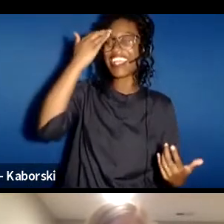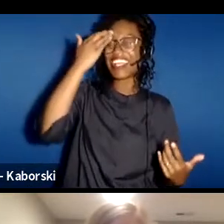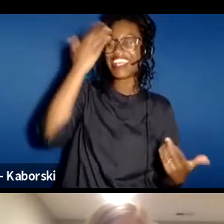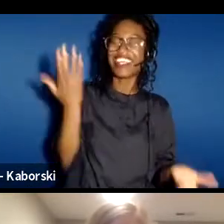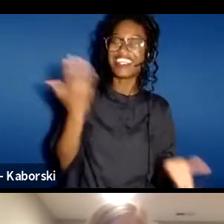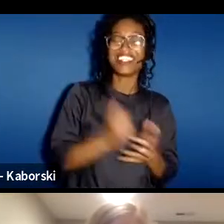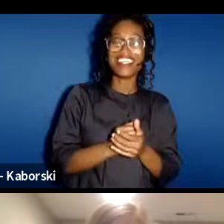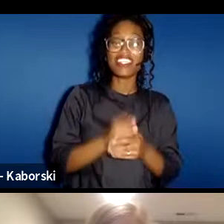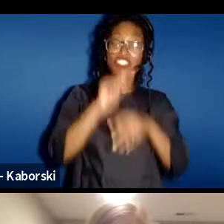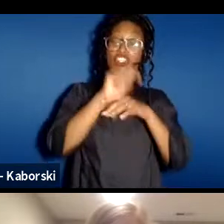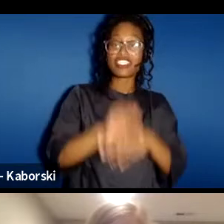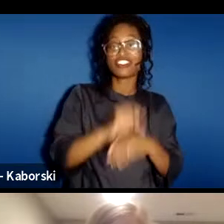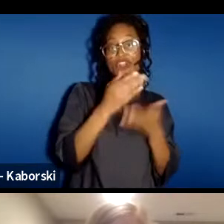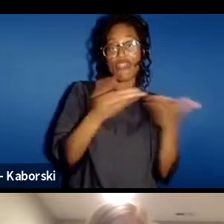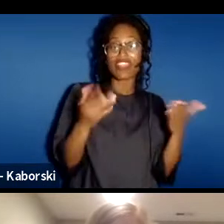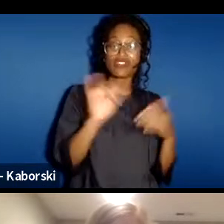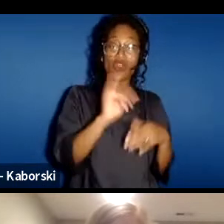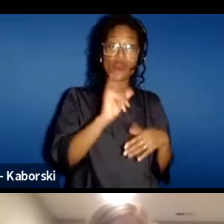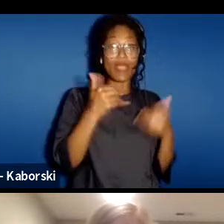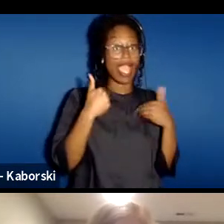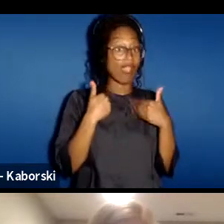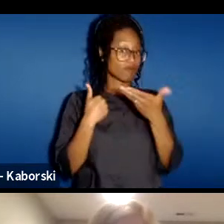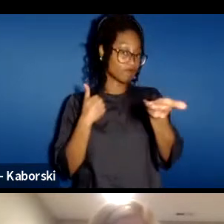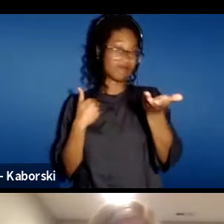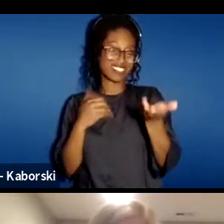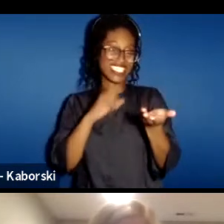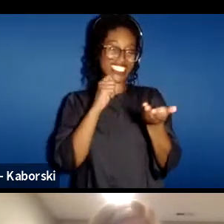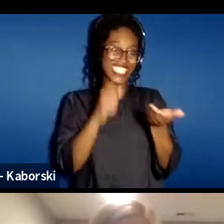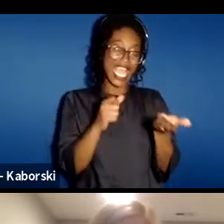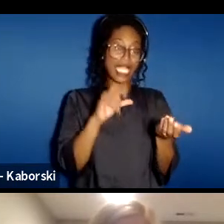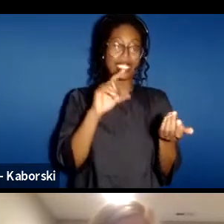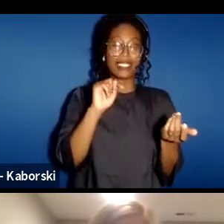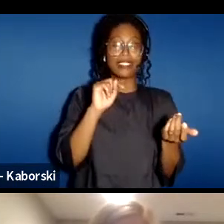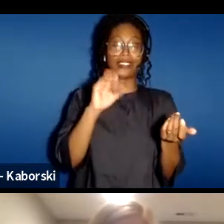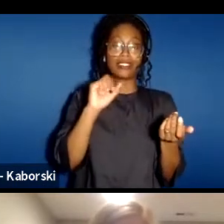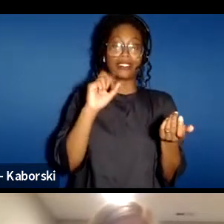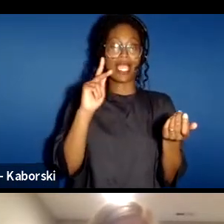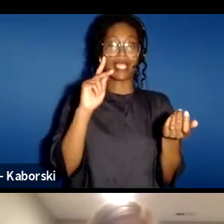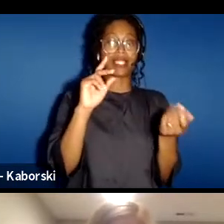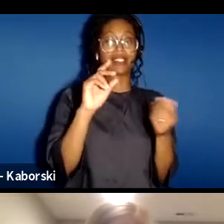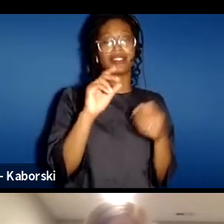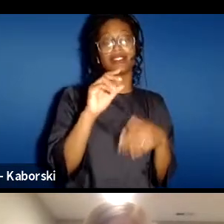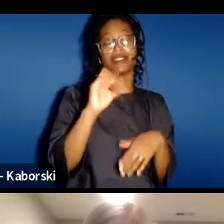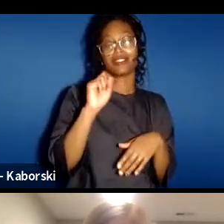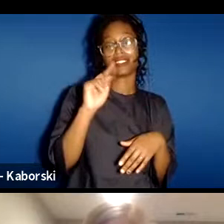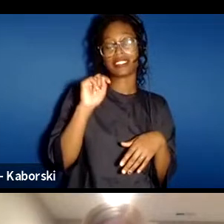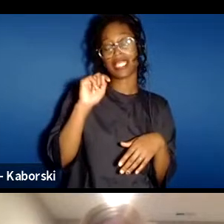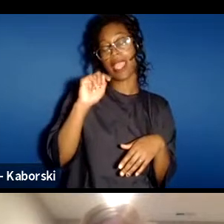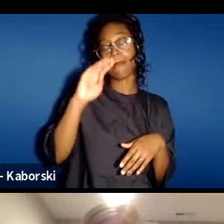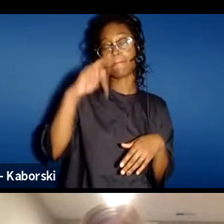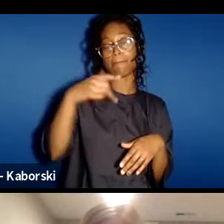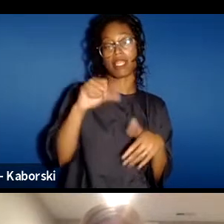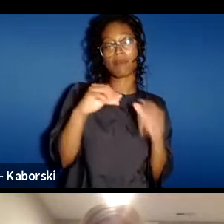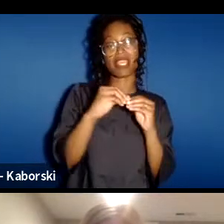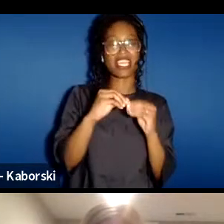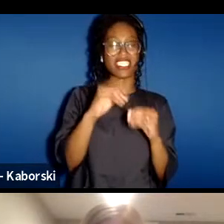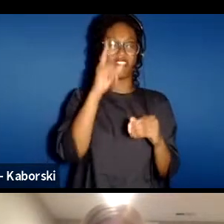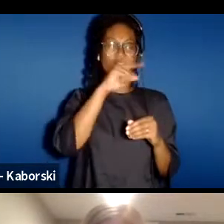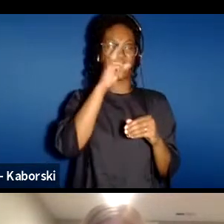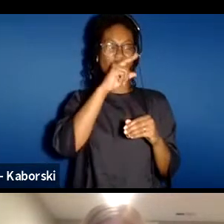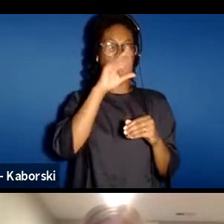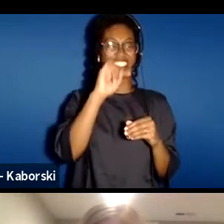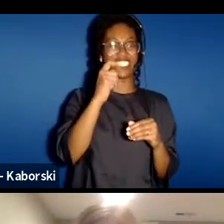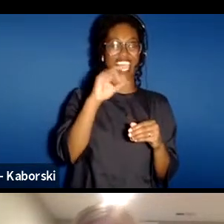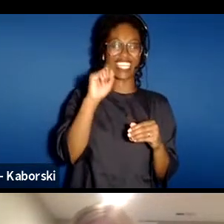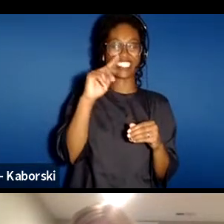There are traditional elements, including we have it's not a tax stamp because you don't have to have a tax stamp anymore. It's a fake tax stamp, but upon it, I